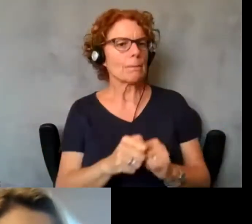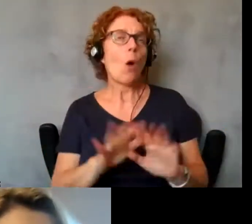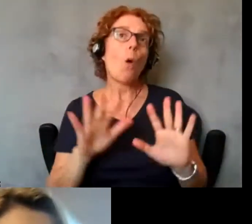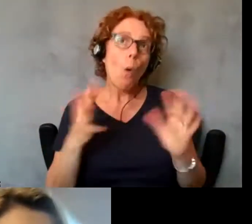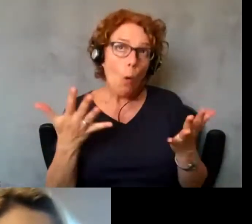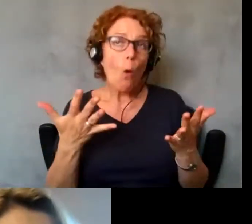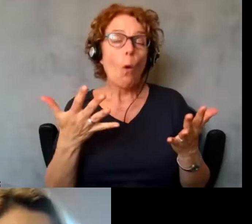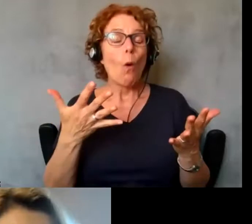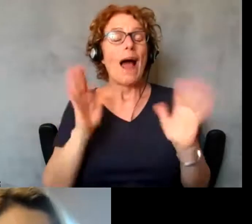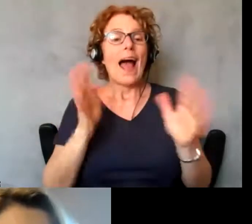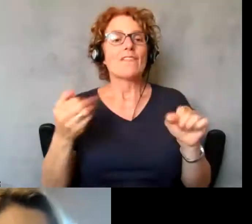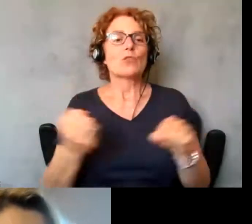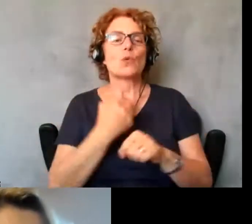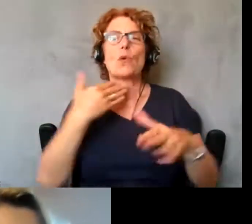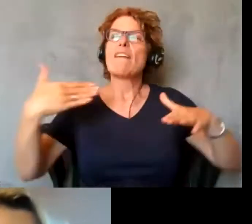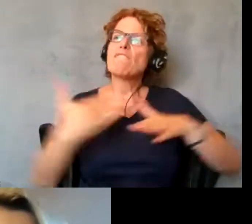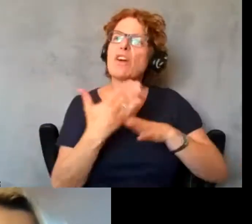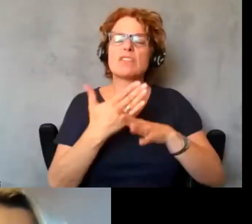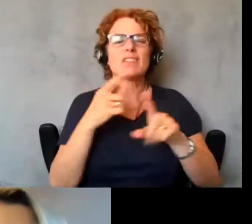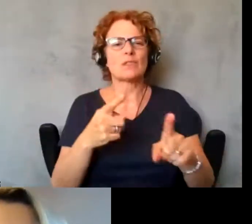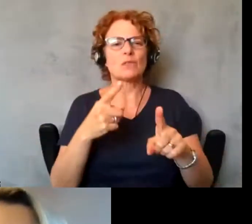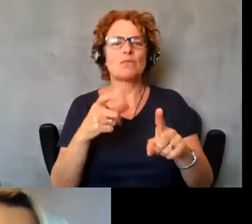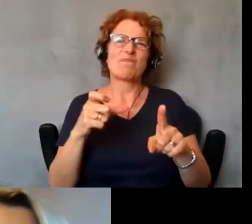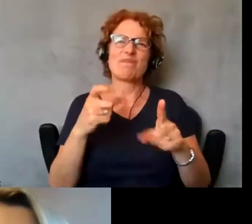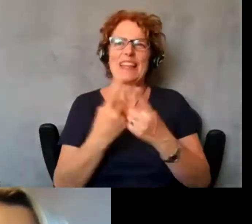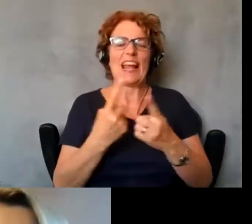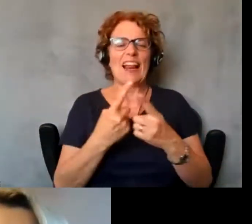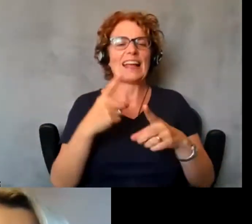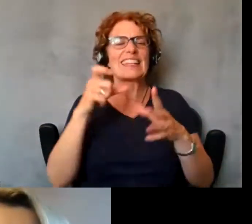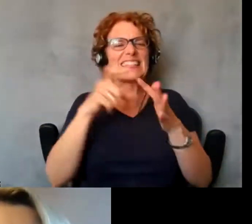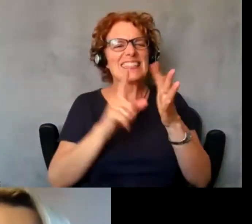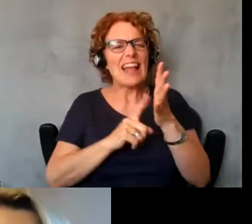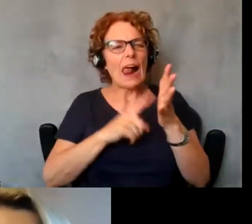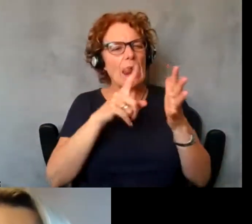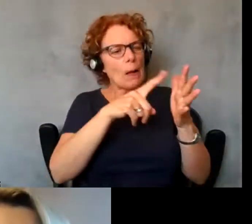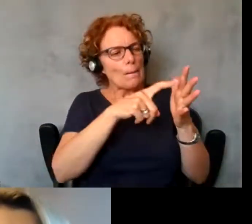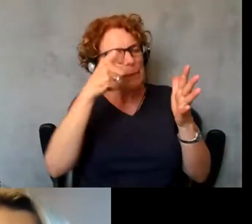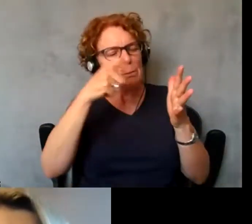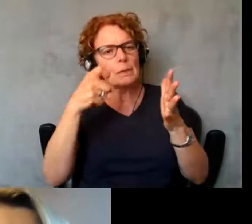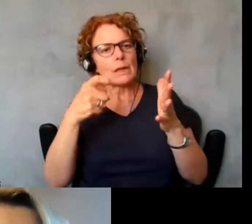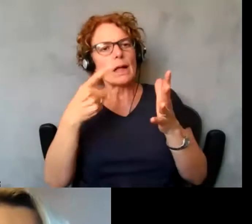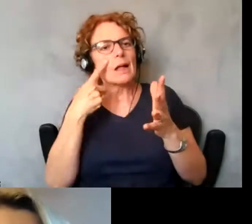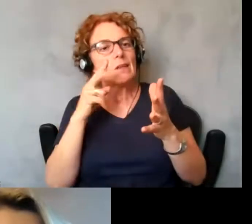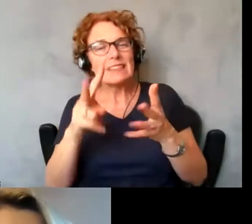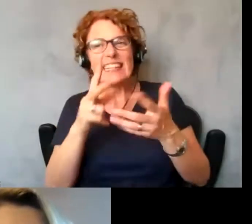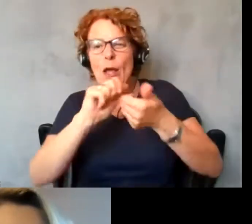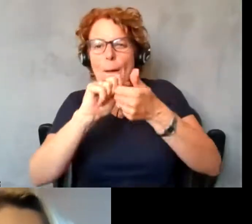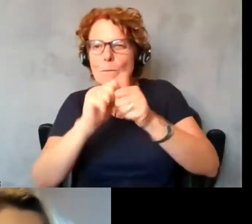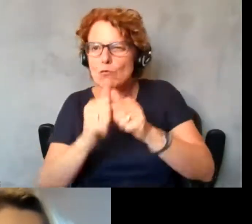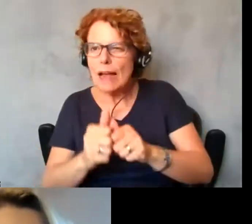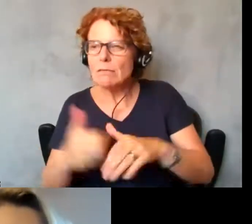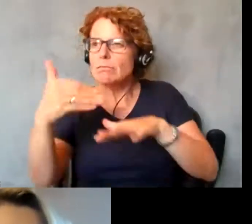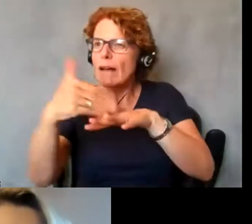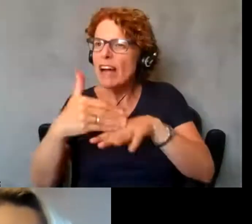do what we call functional studies, which is like taking cells and actually seeing if the mutation is affecting the protein or the cells,